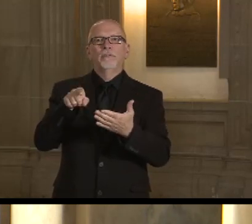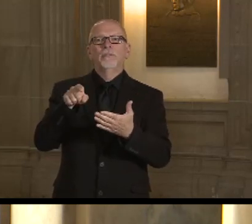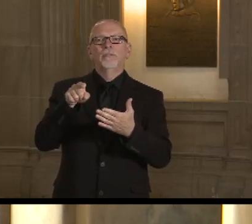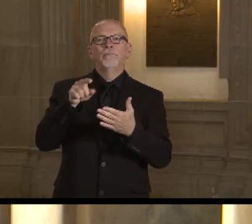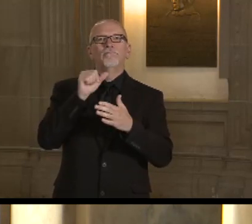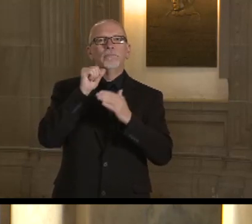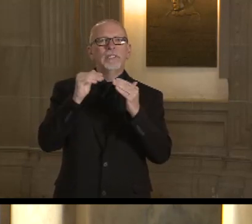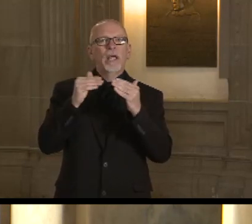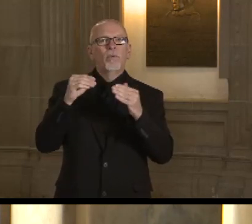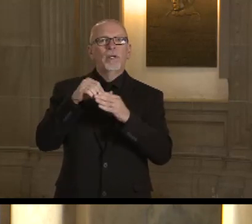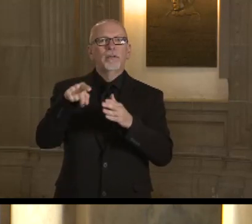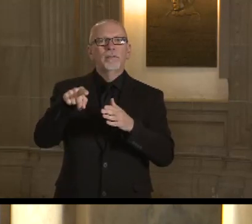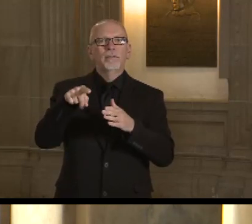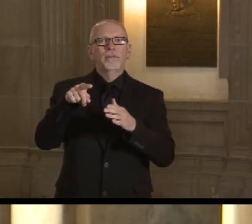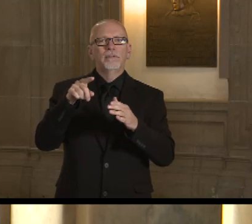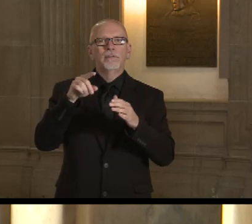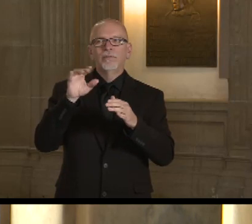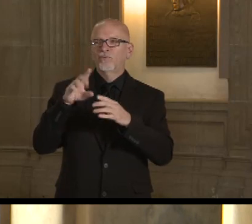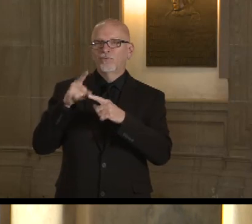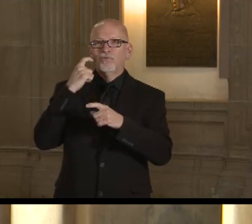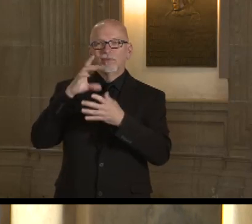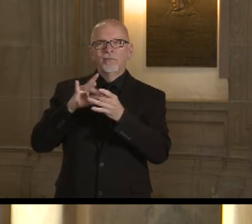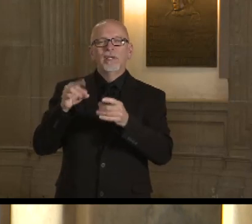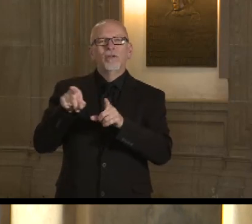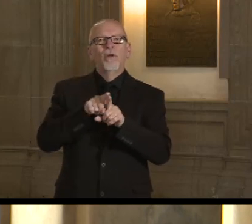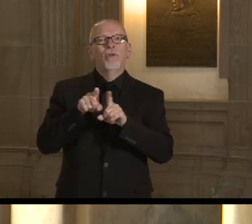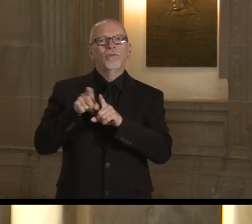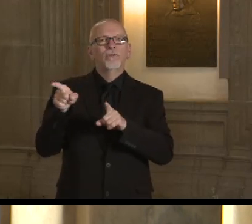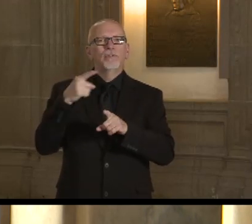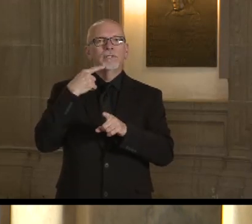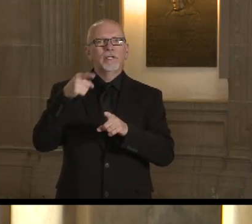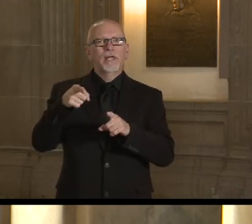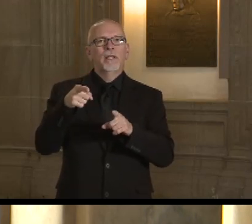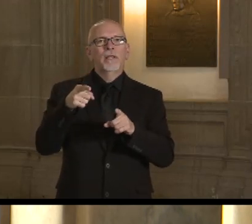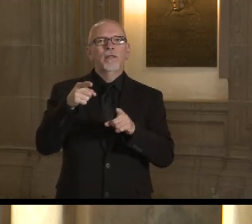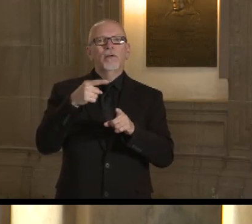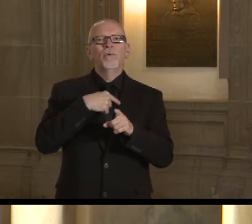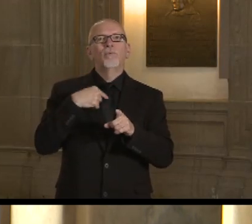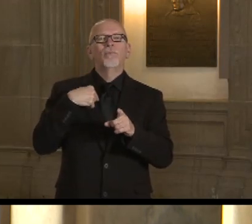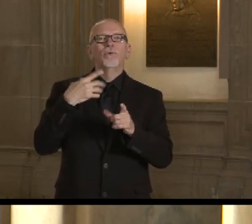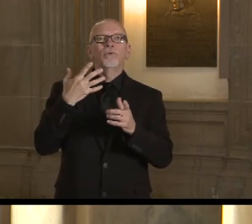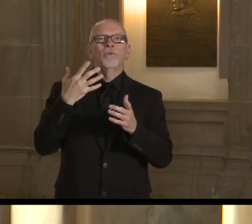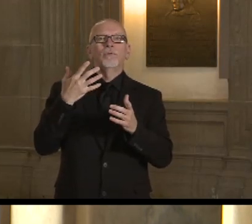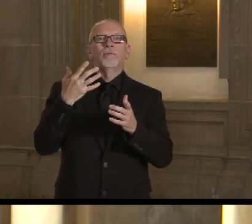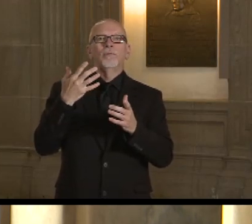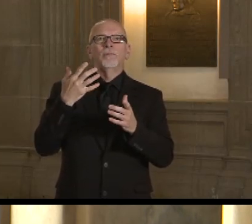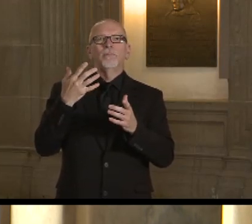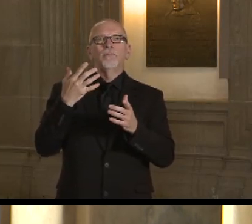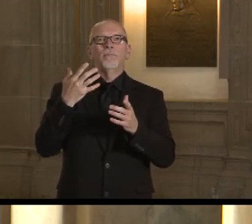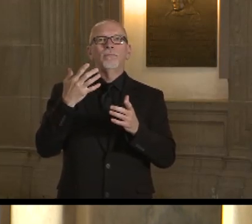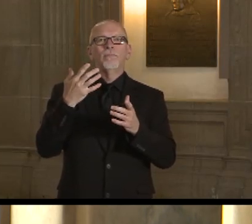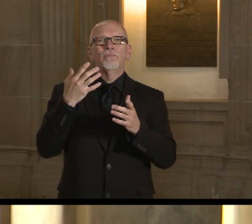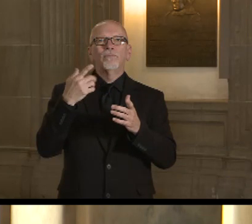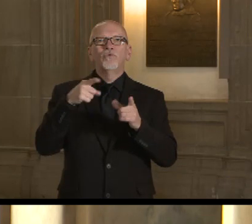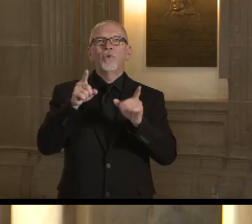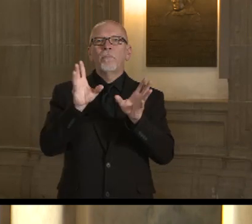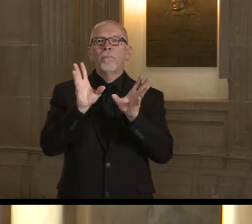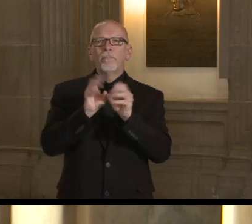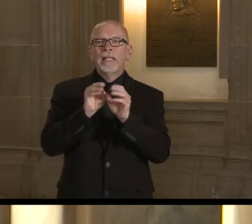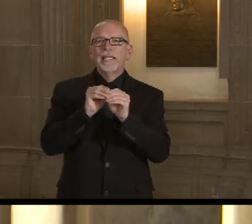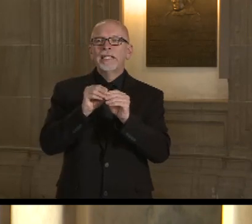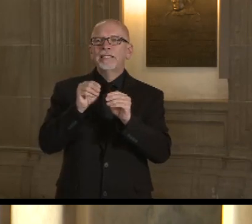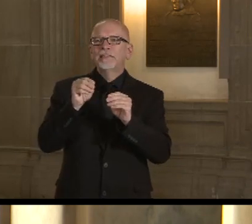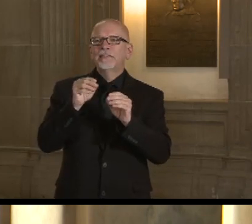inequity and disparity. You also mentioned, that more talk and meetings isn't